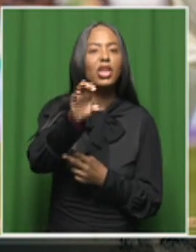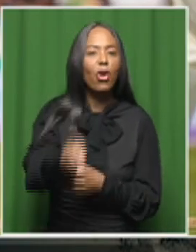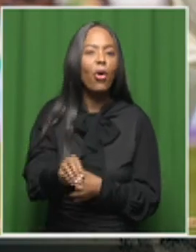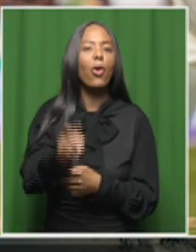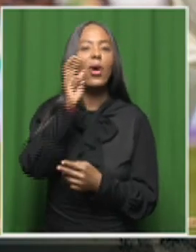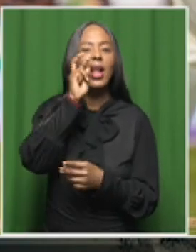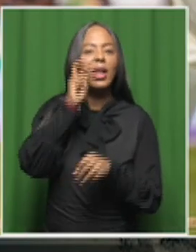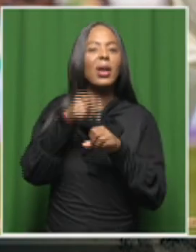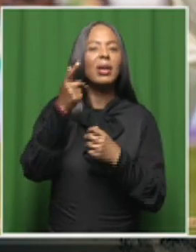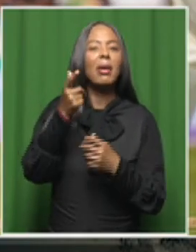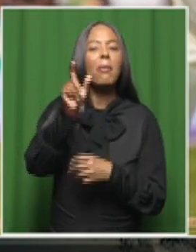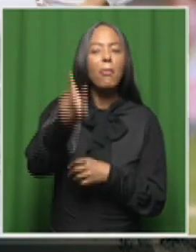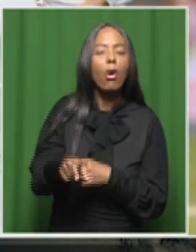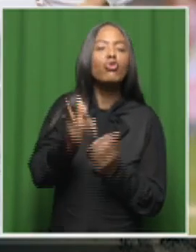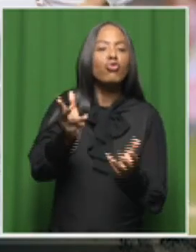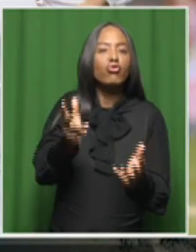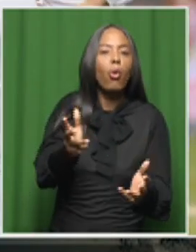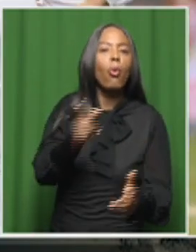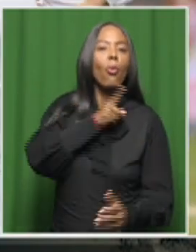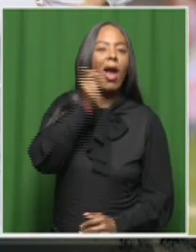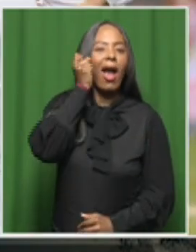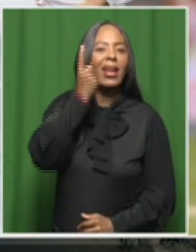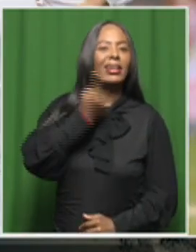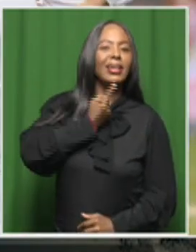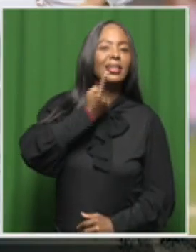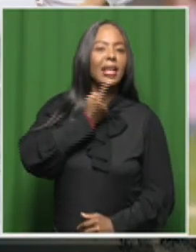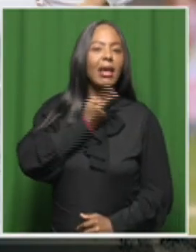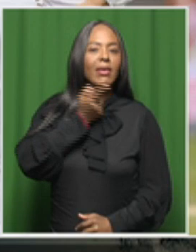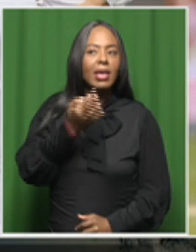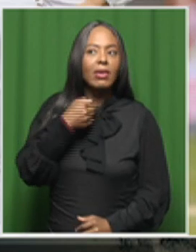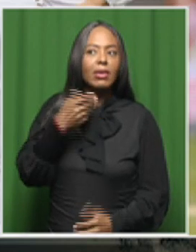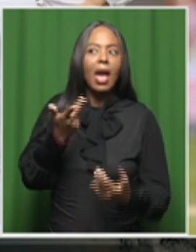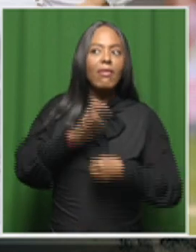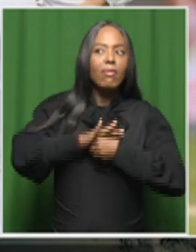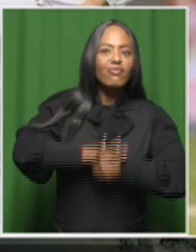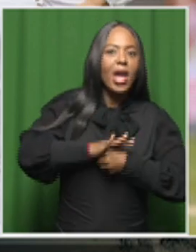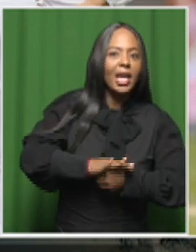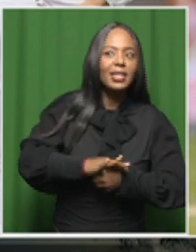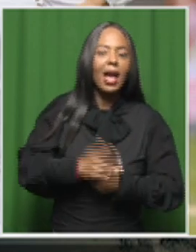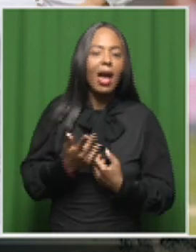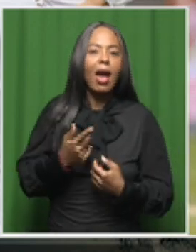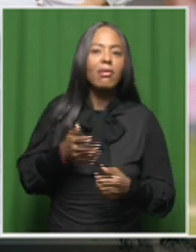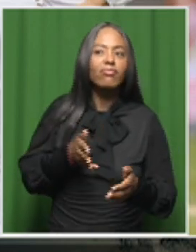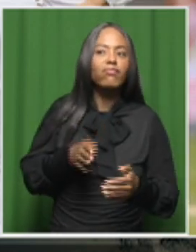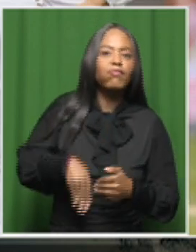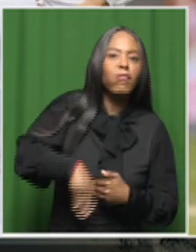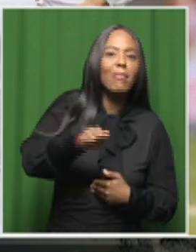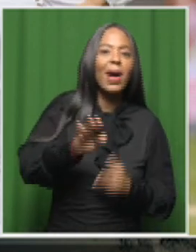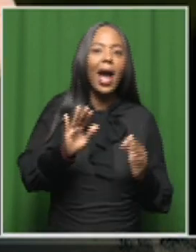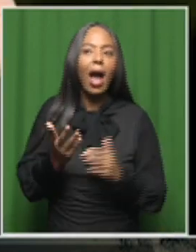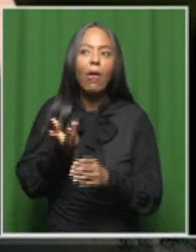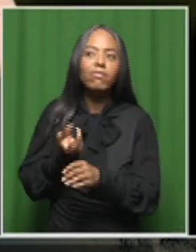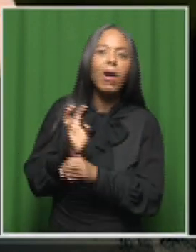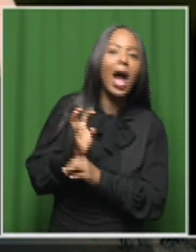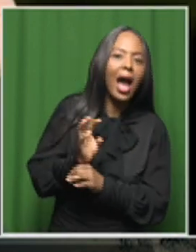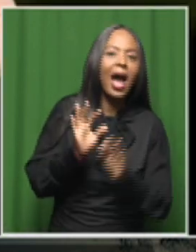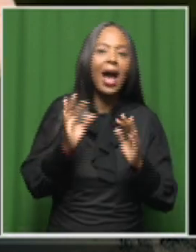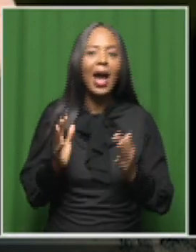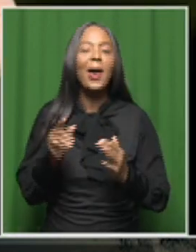cricket, understanding, what it is, or what it's like to play in those conditions. You need those guys to step up and really stake a claim